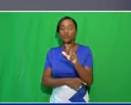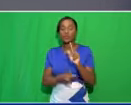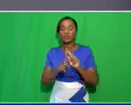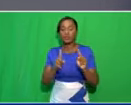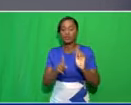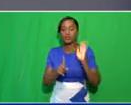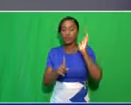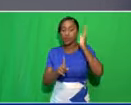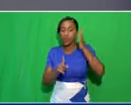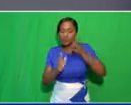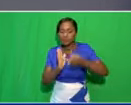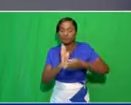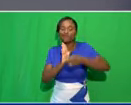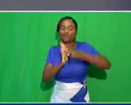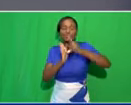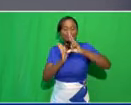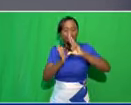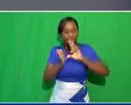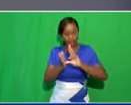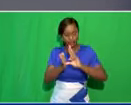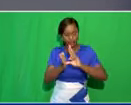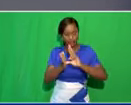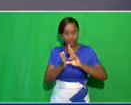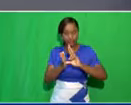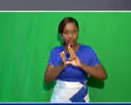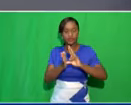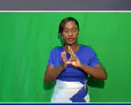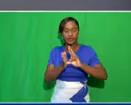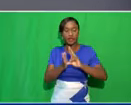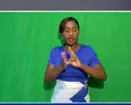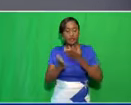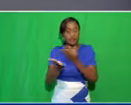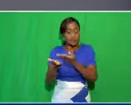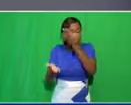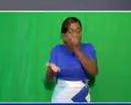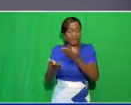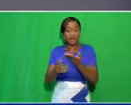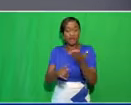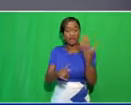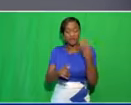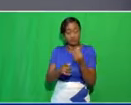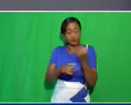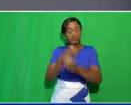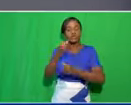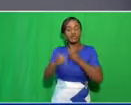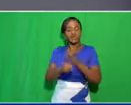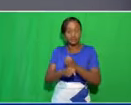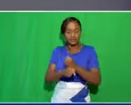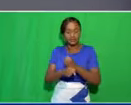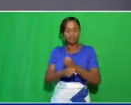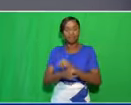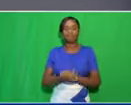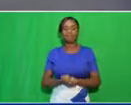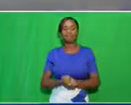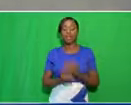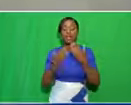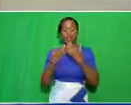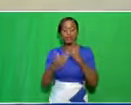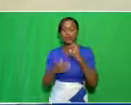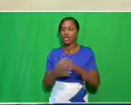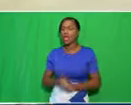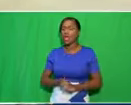be reviewed based on the data from the last several years. Thank you very much, Dr. Smith. I have